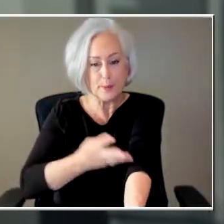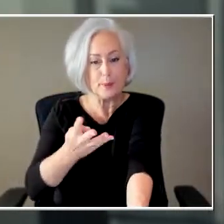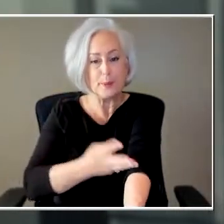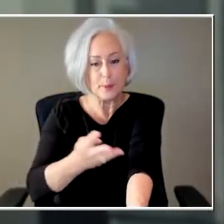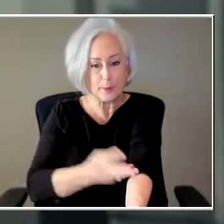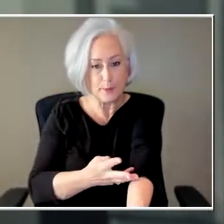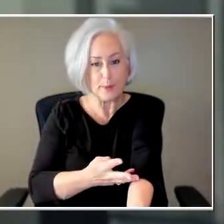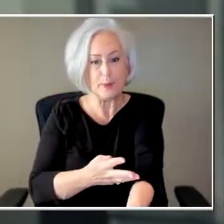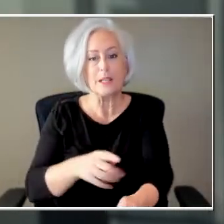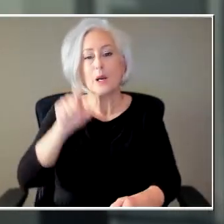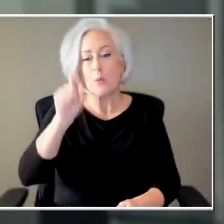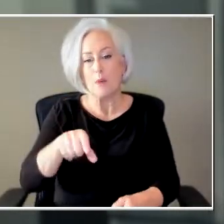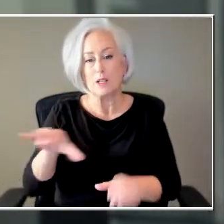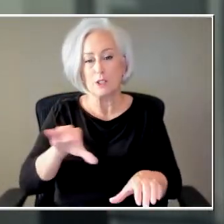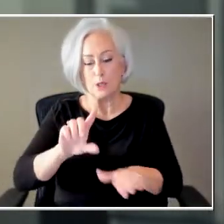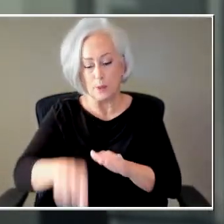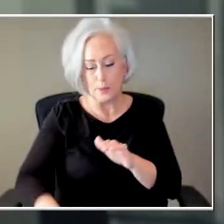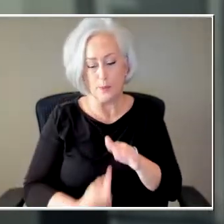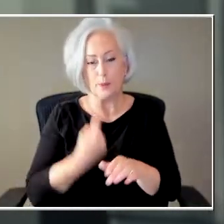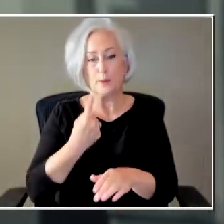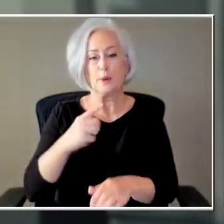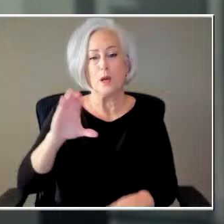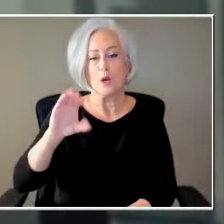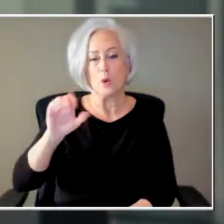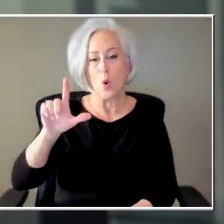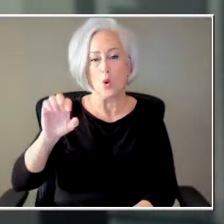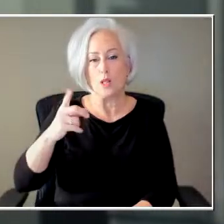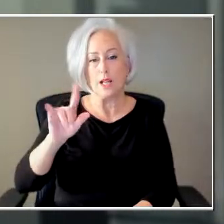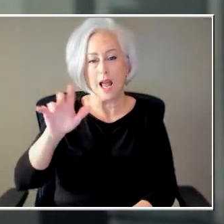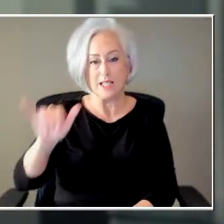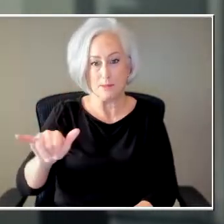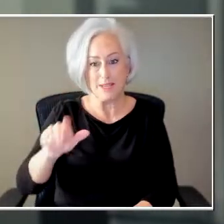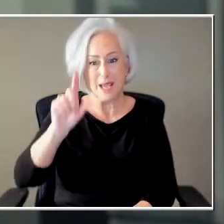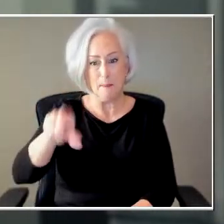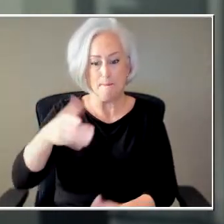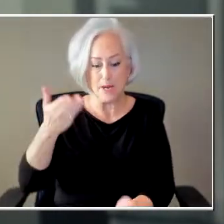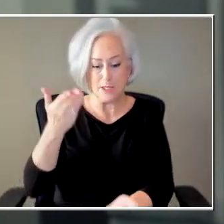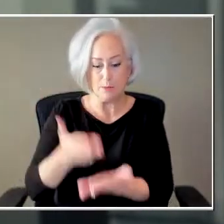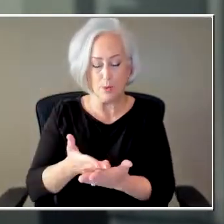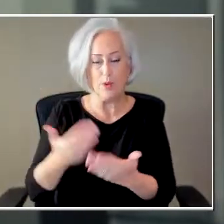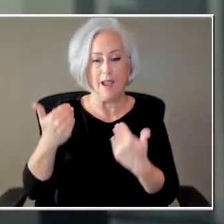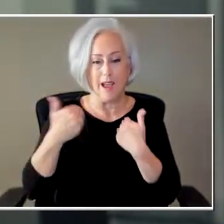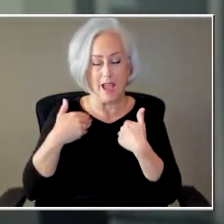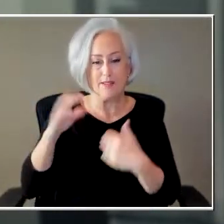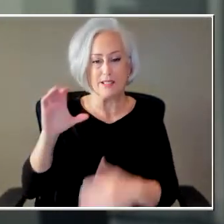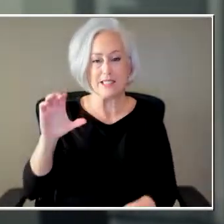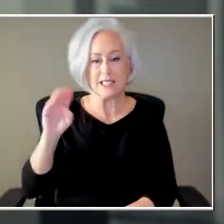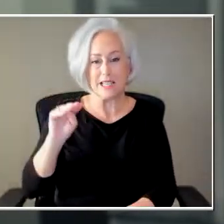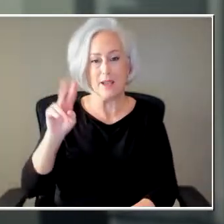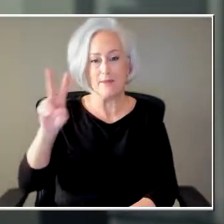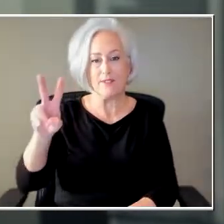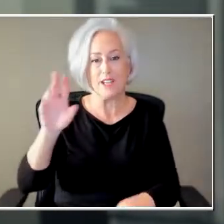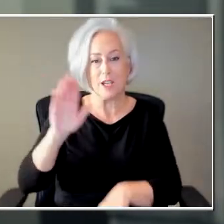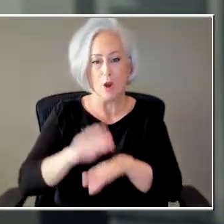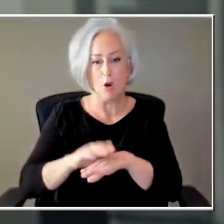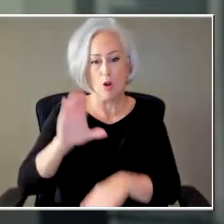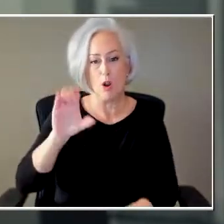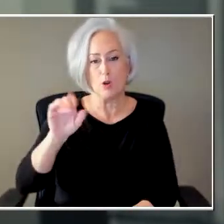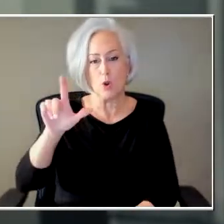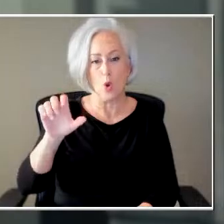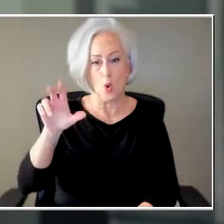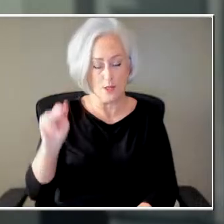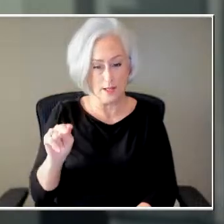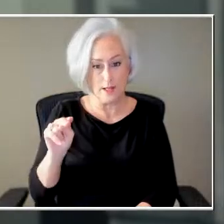colonoscopy because she was having diarrhea. We had to prove that she had CMV on her colon, which definitely guides the